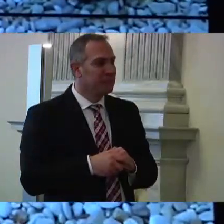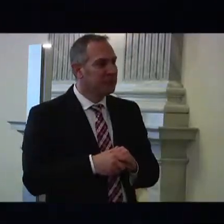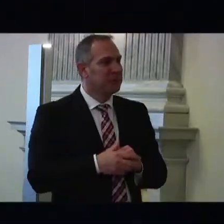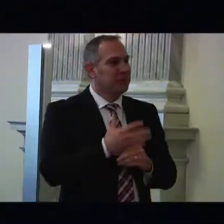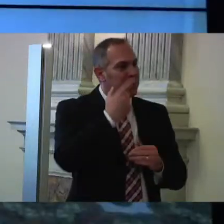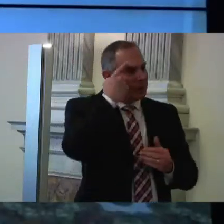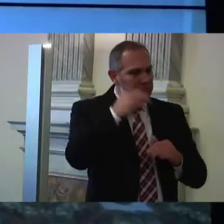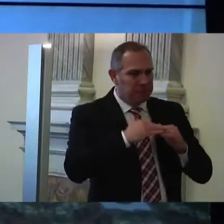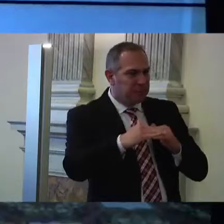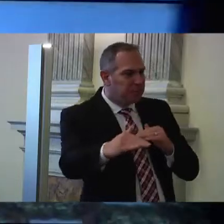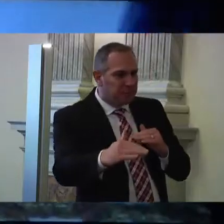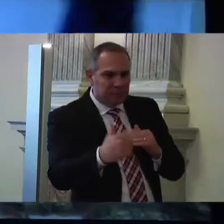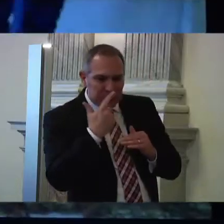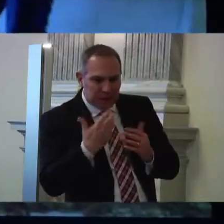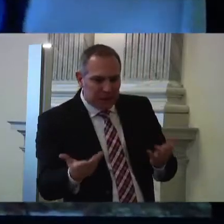gravel.